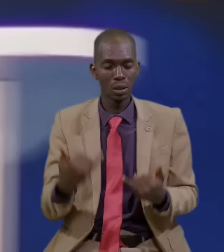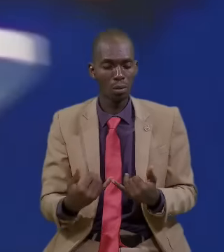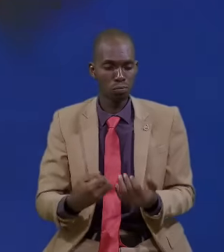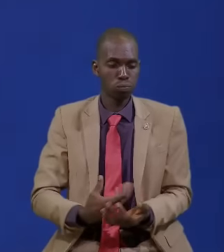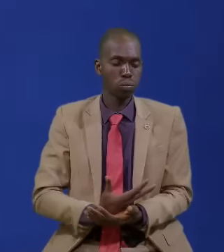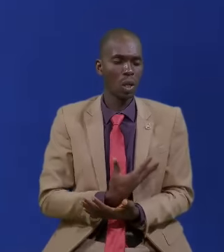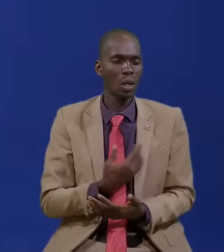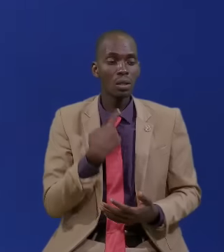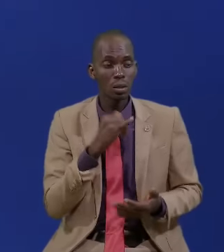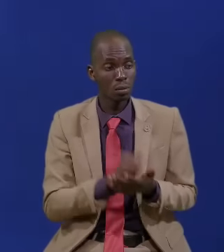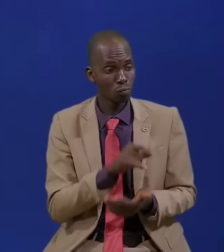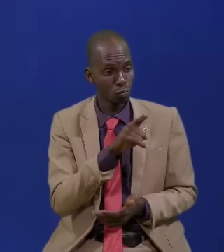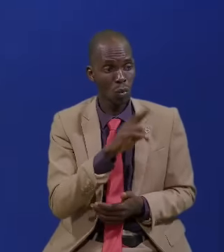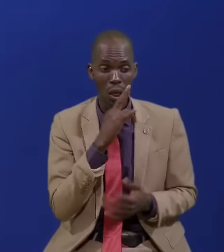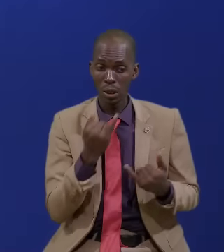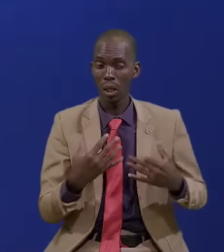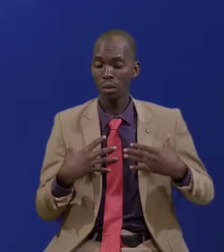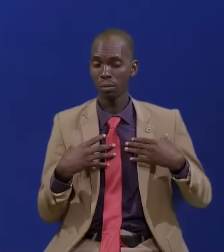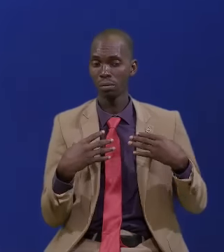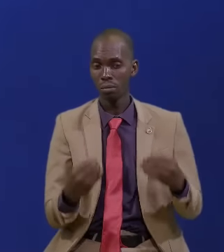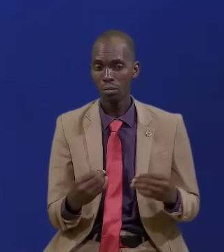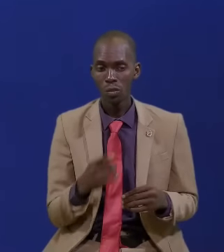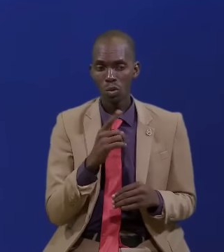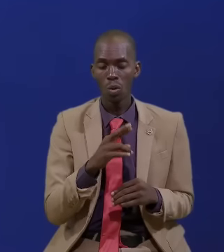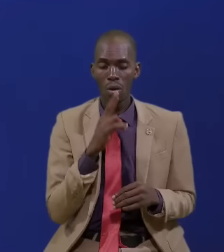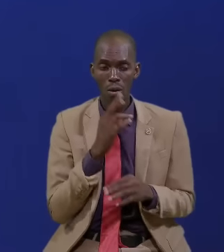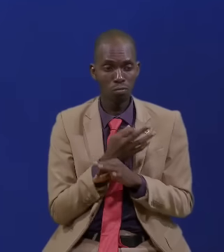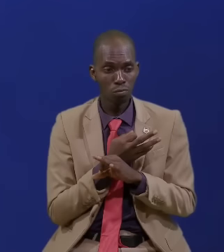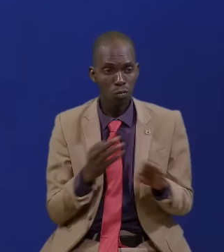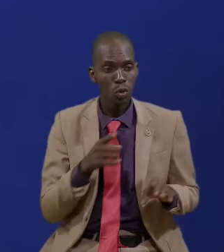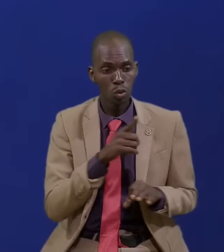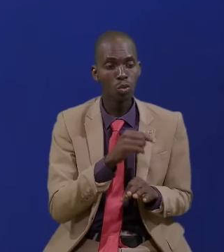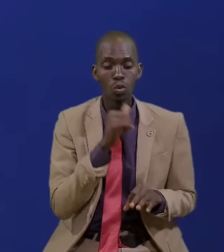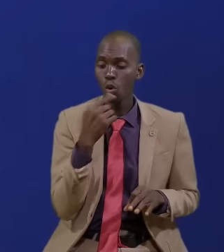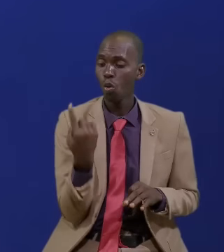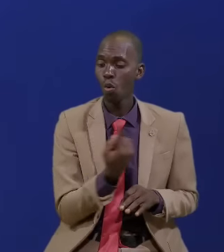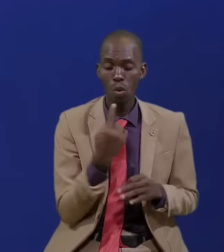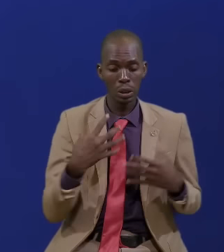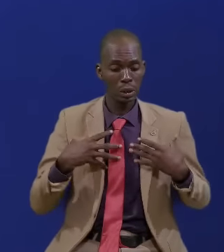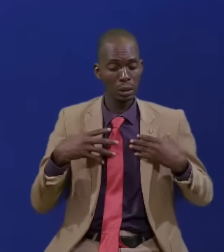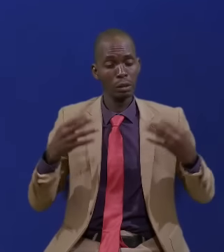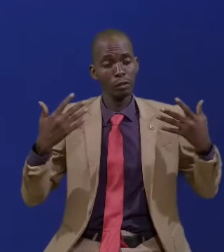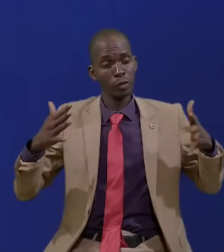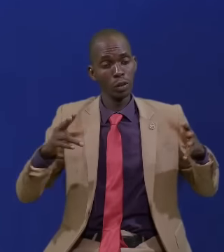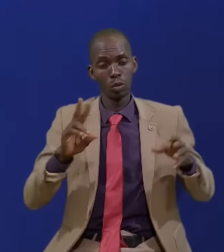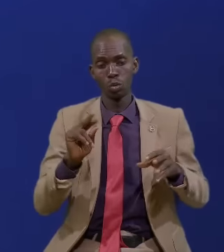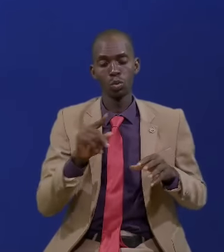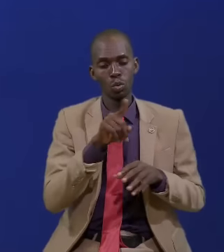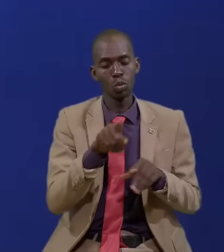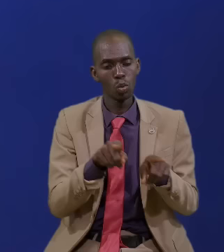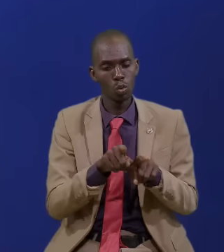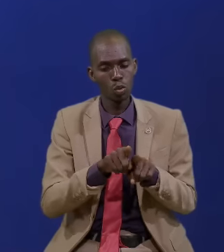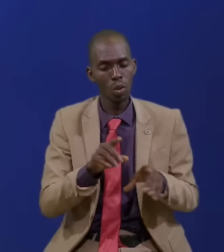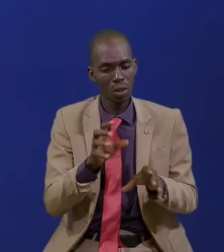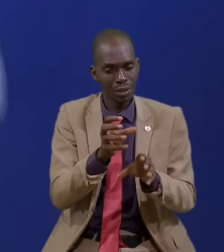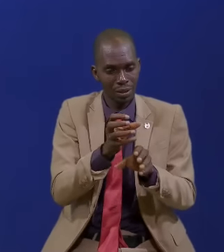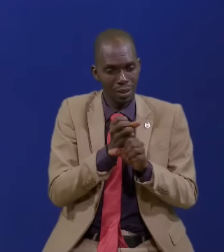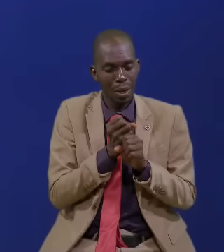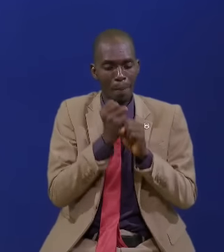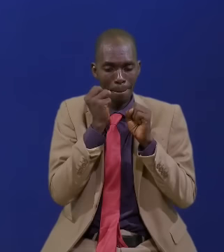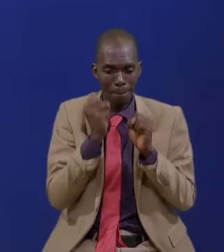made whole, you're healed. You have not only got healed, you have also got the power to go